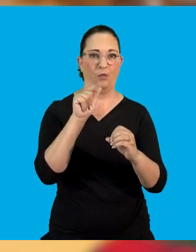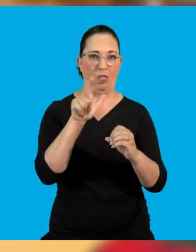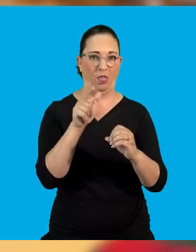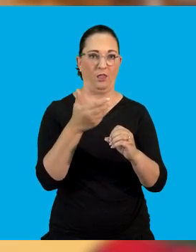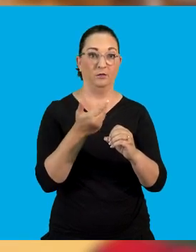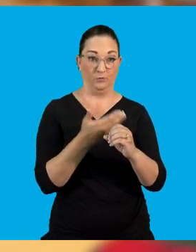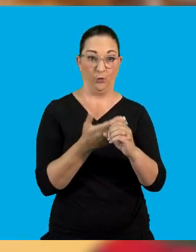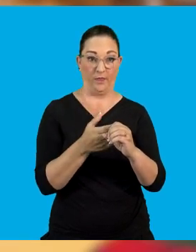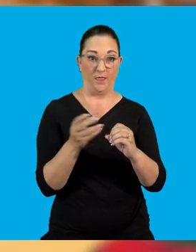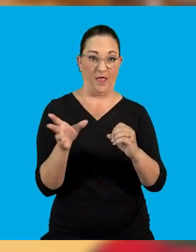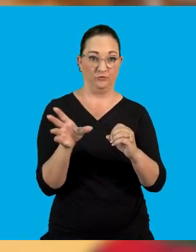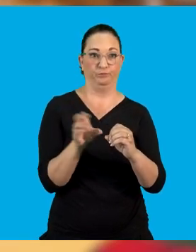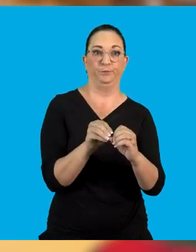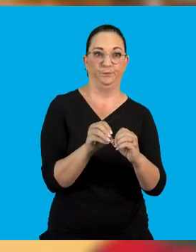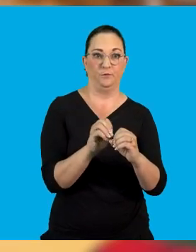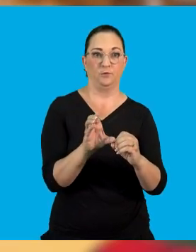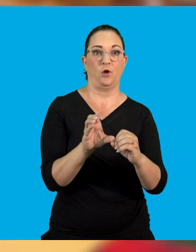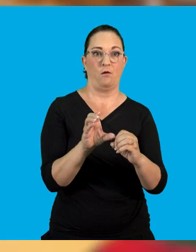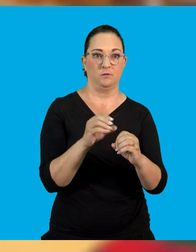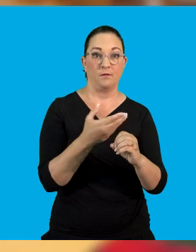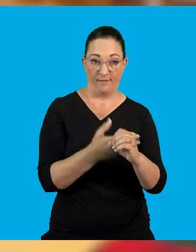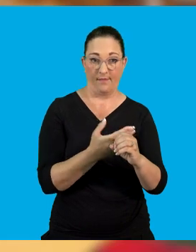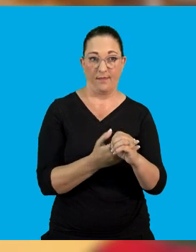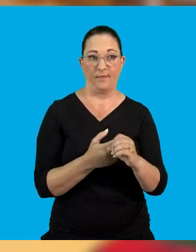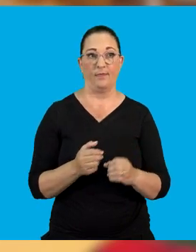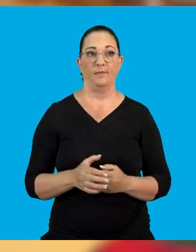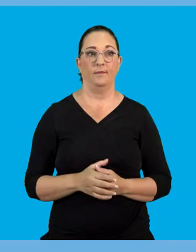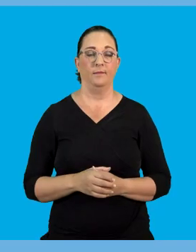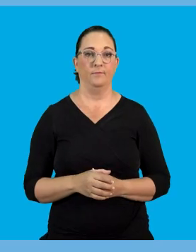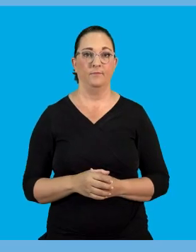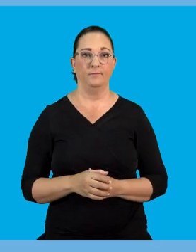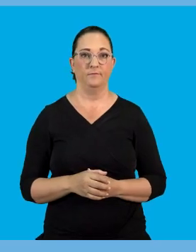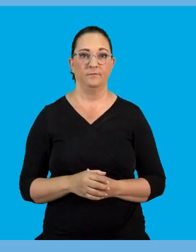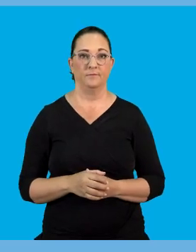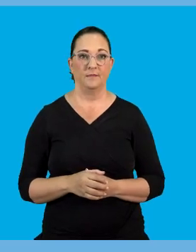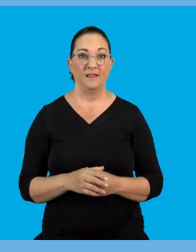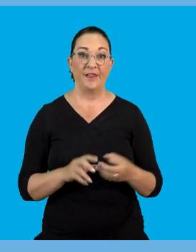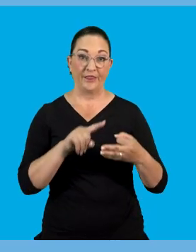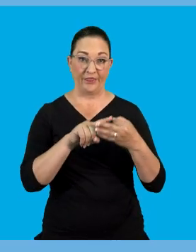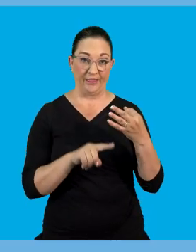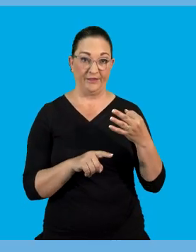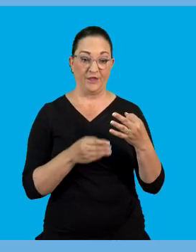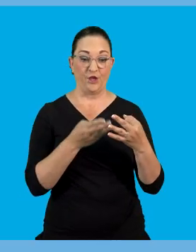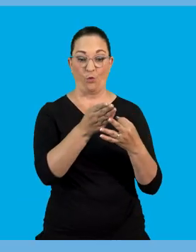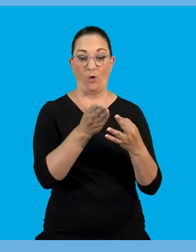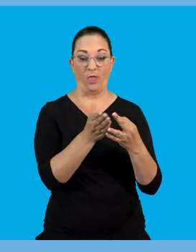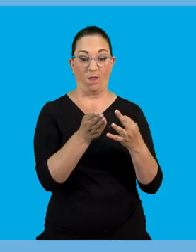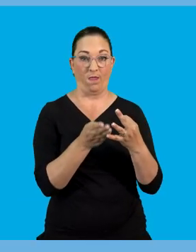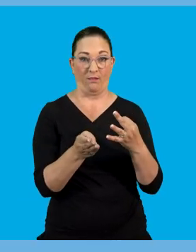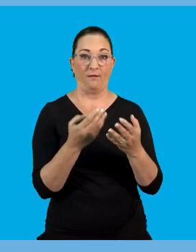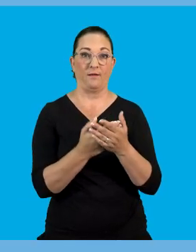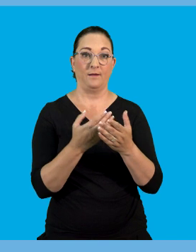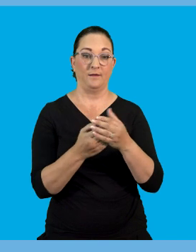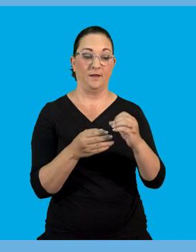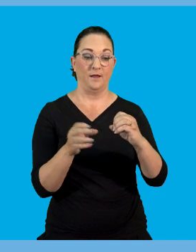neutral substance, we can charge it. How do we then charge it? We know that, or we should know that, there are three ways in which